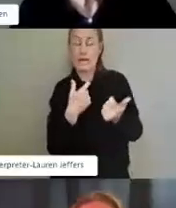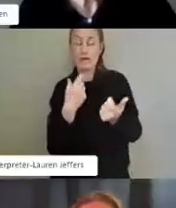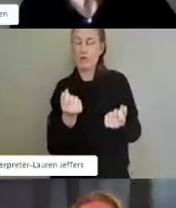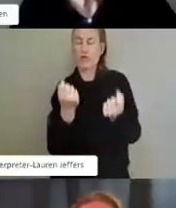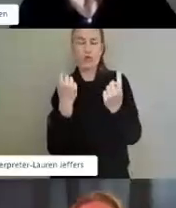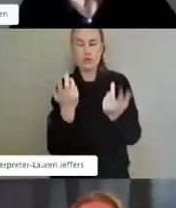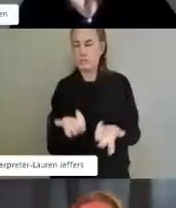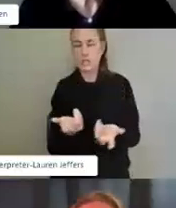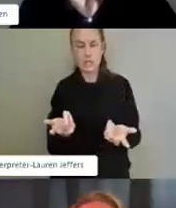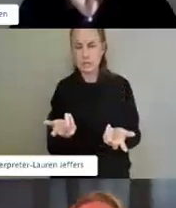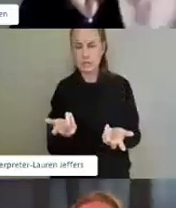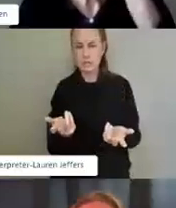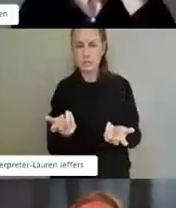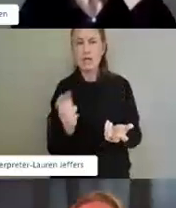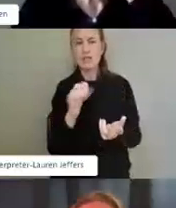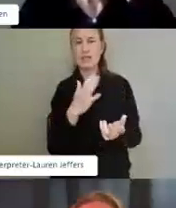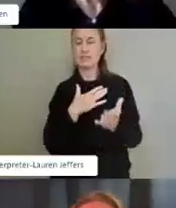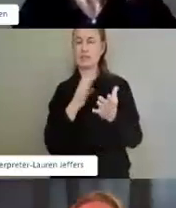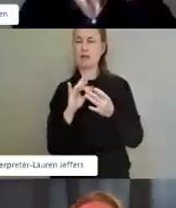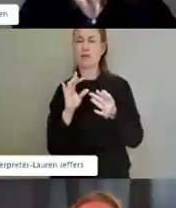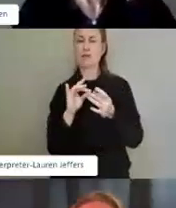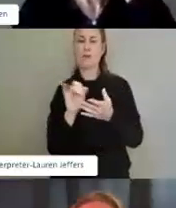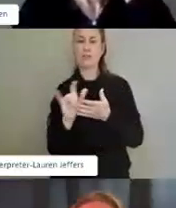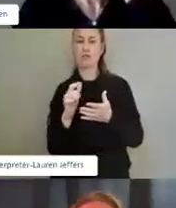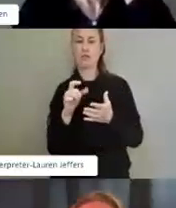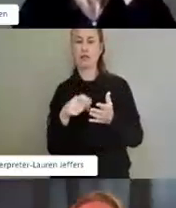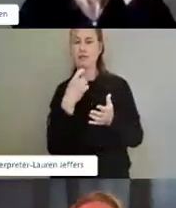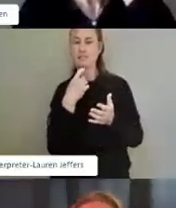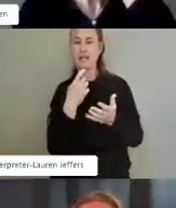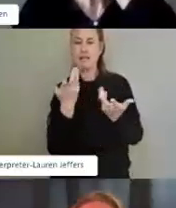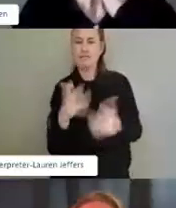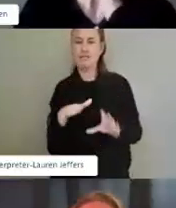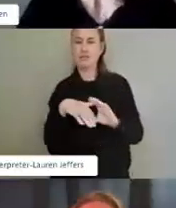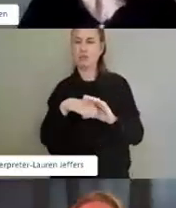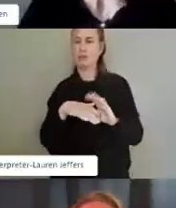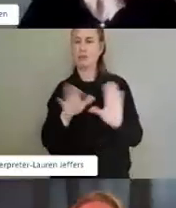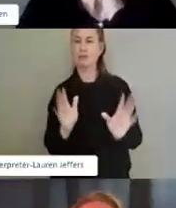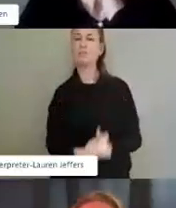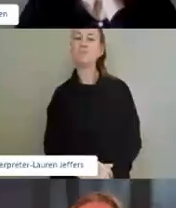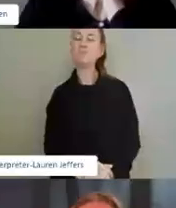understand. So that's my comment. That's all I have to say. I'm done rambling.